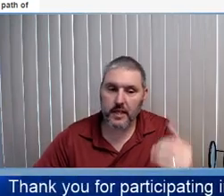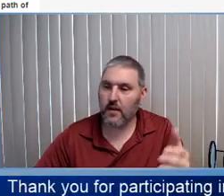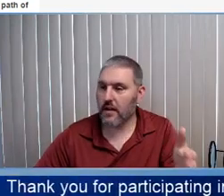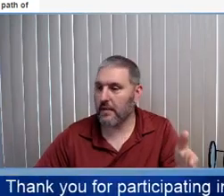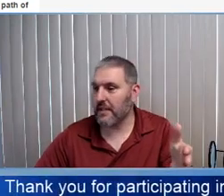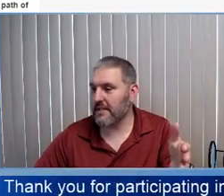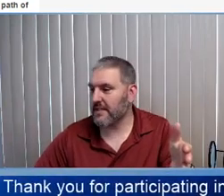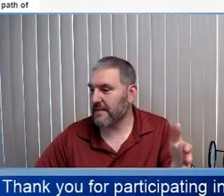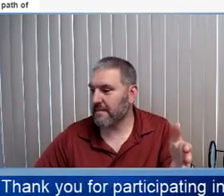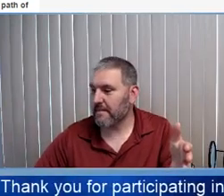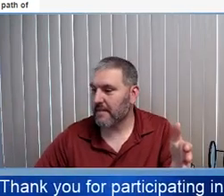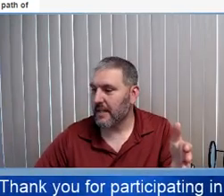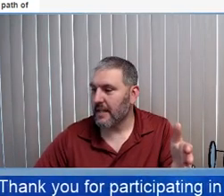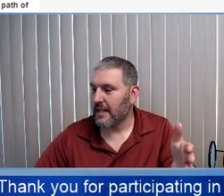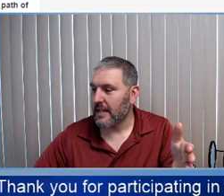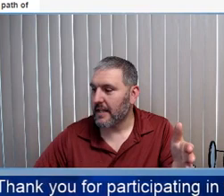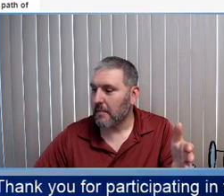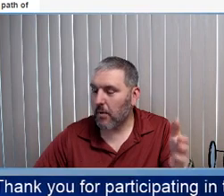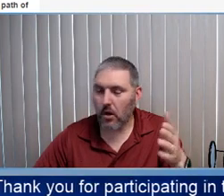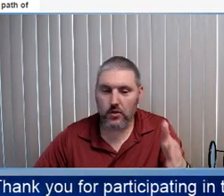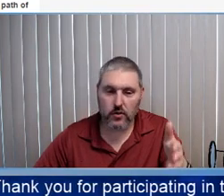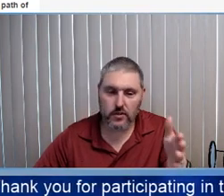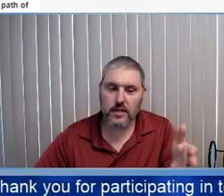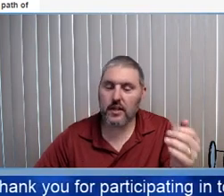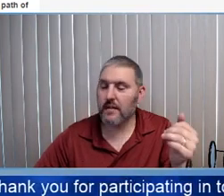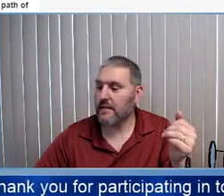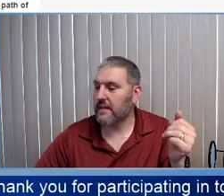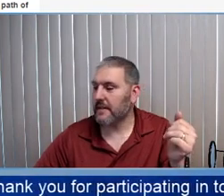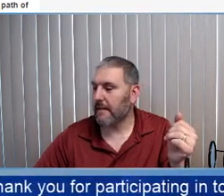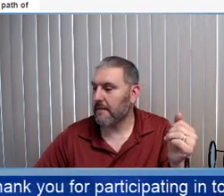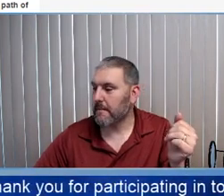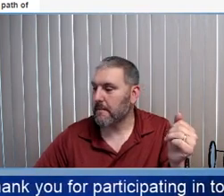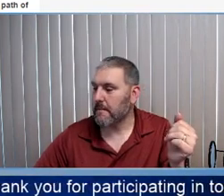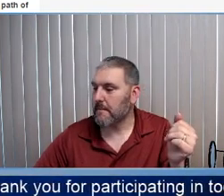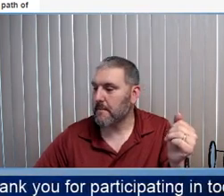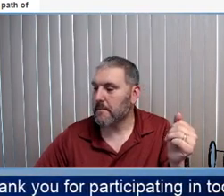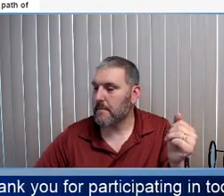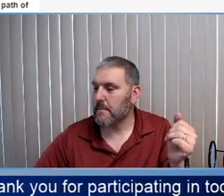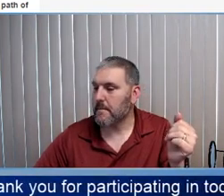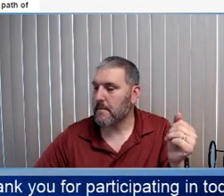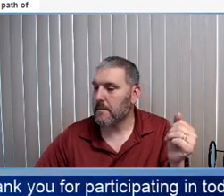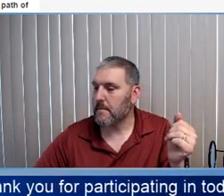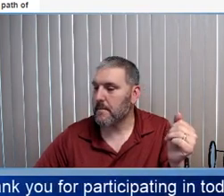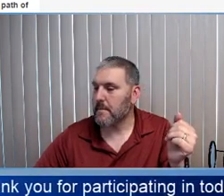So we love our enemies. Paul learned to love.